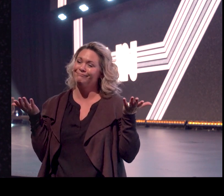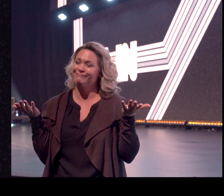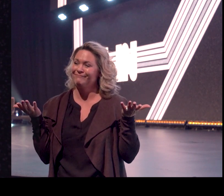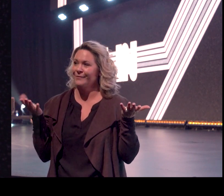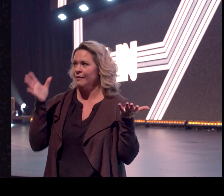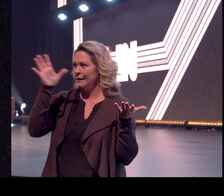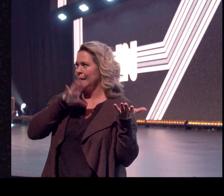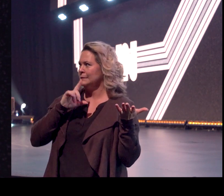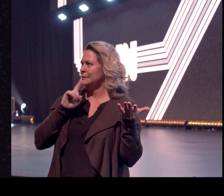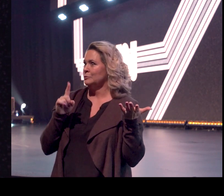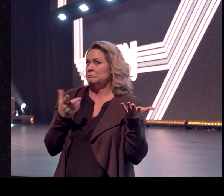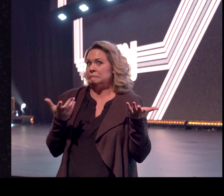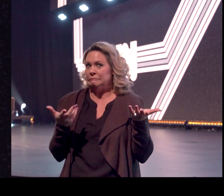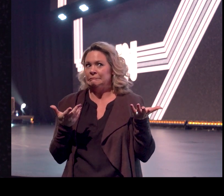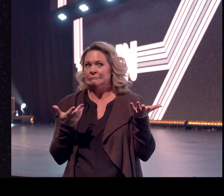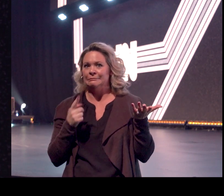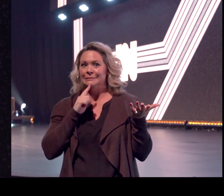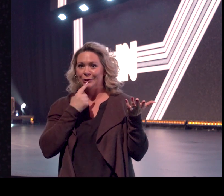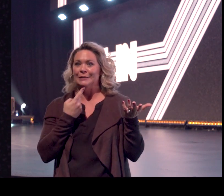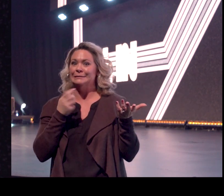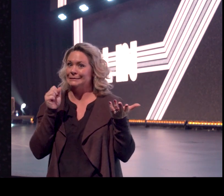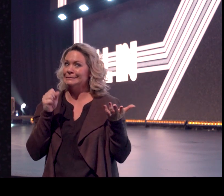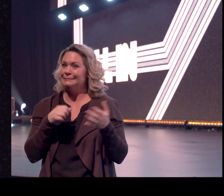Some guy's like, are you serious?